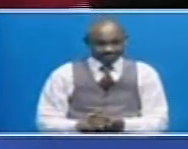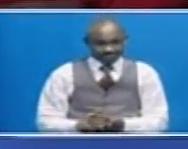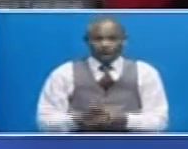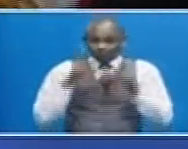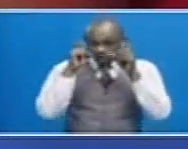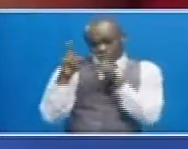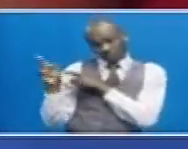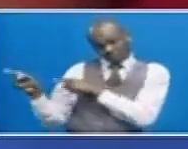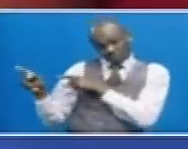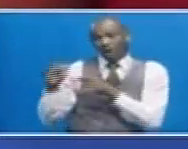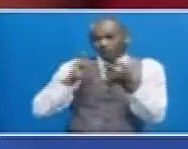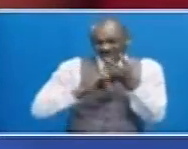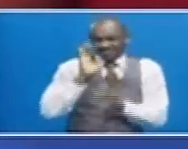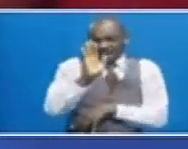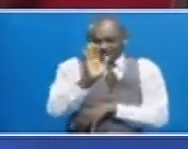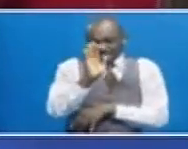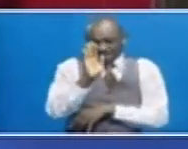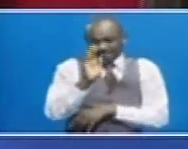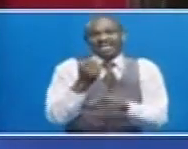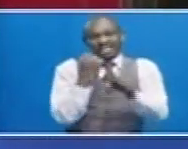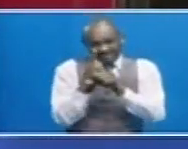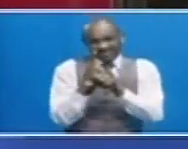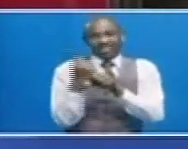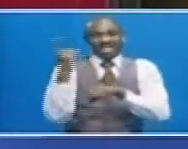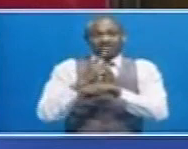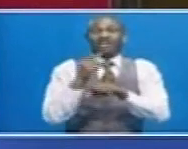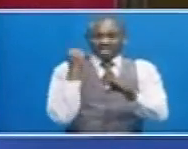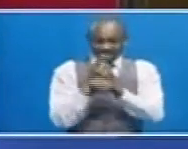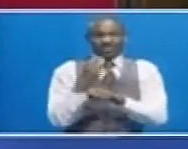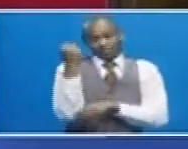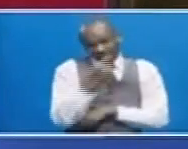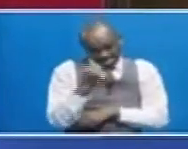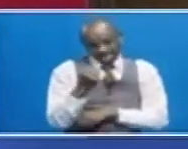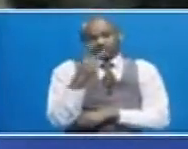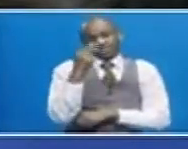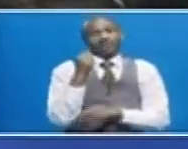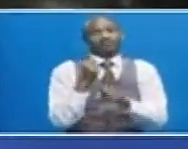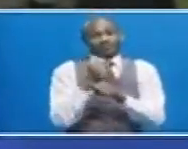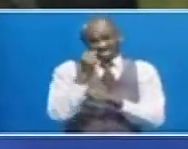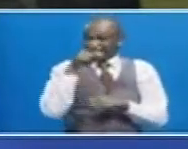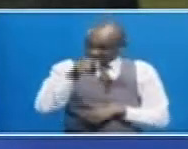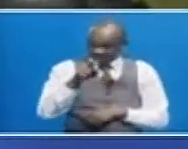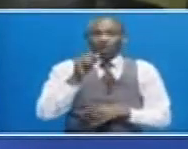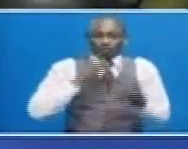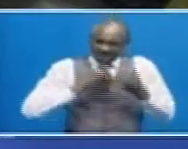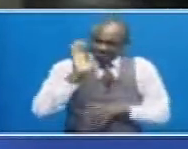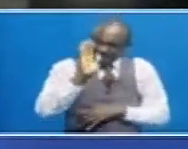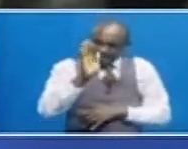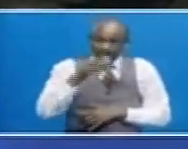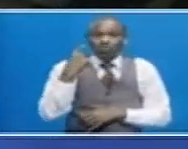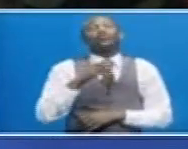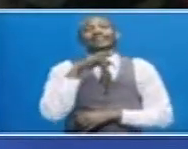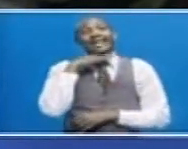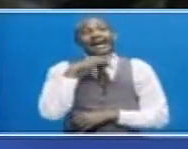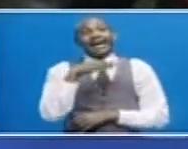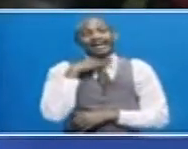This photo reminds him of the 11th day of May this year, when his wife Winfrida Kemunto was among the 9 Kenyans who lost